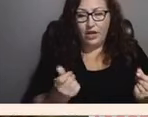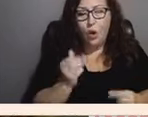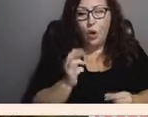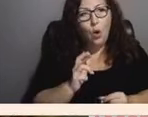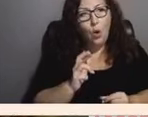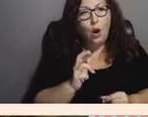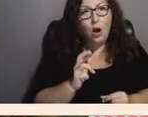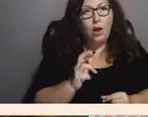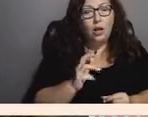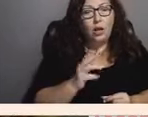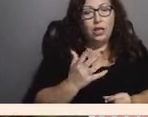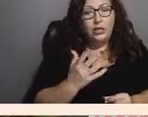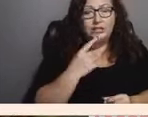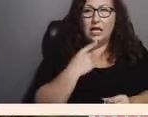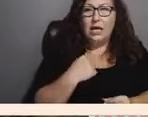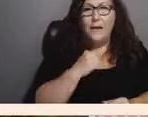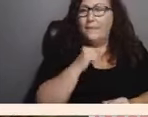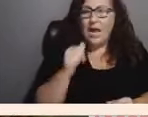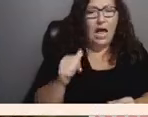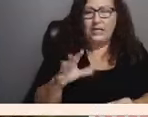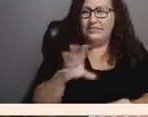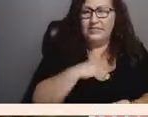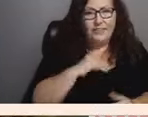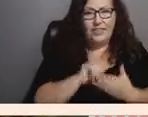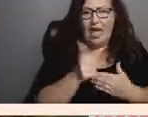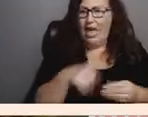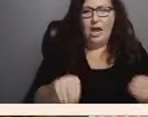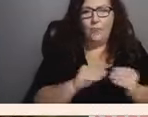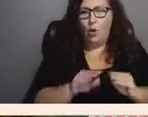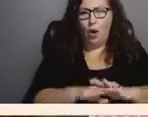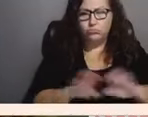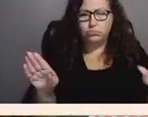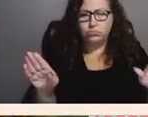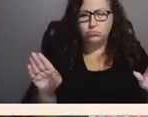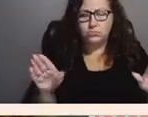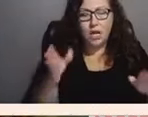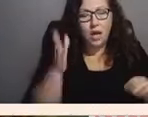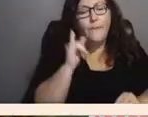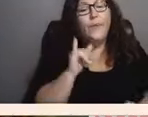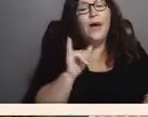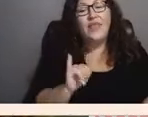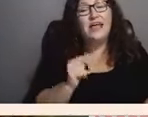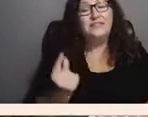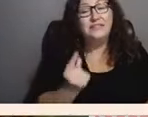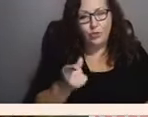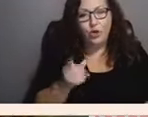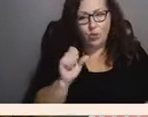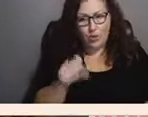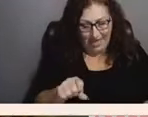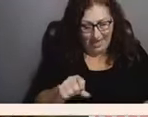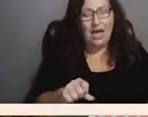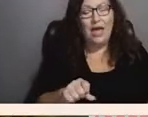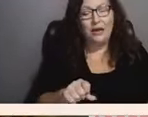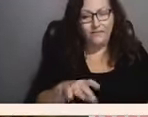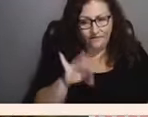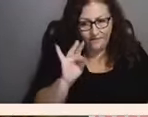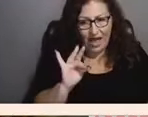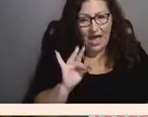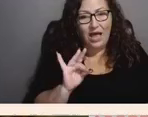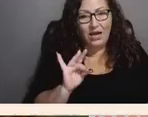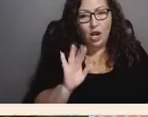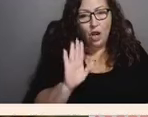this anymore. But it's something that you can, first and foremost, find your place of